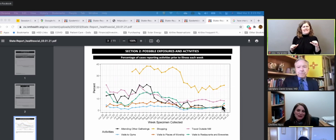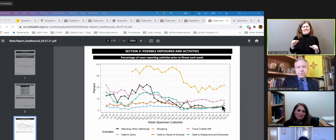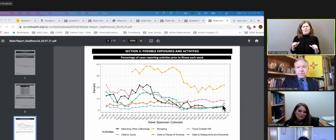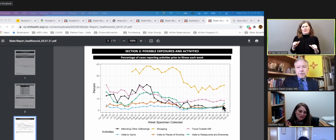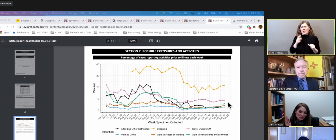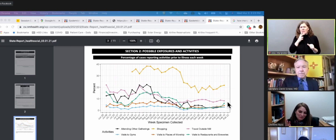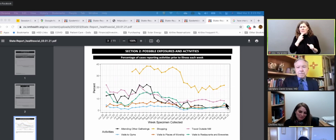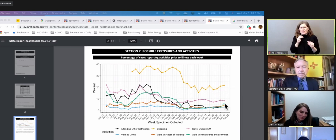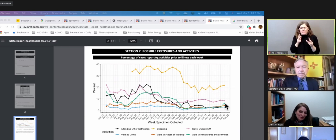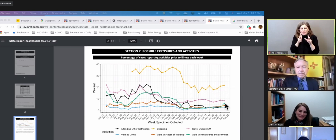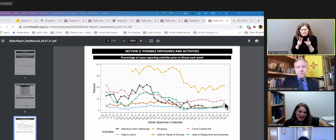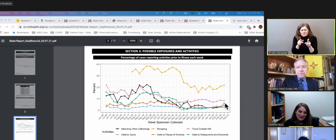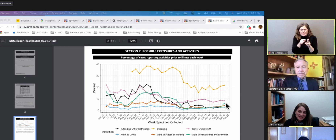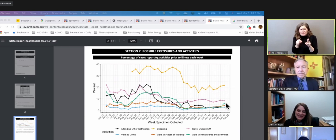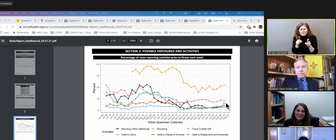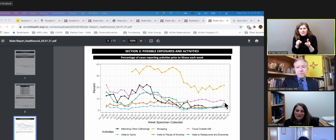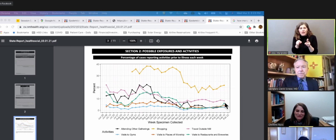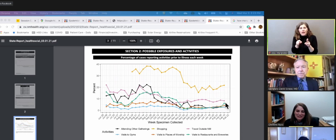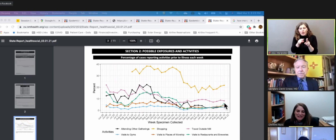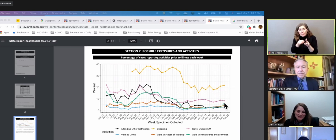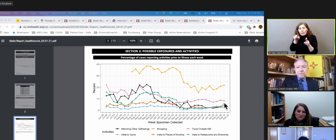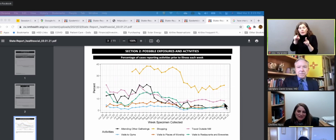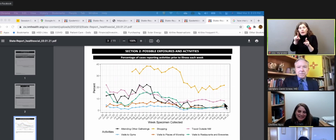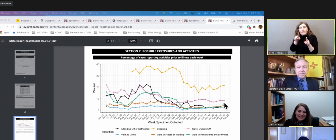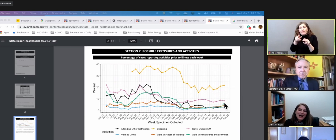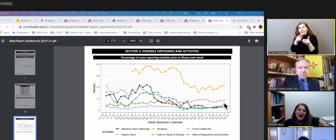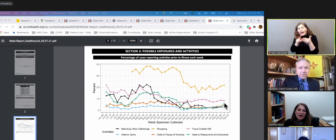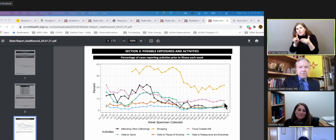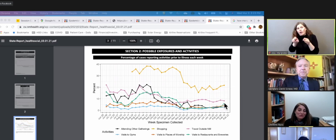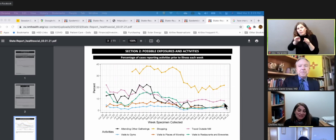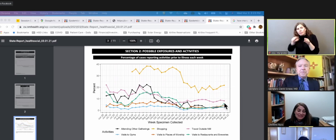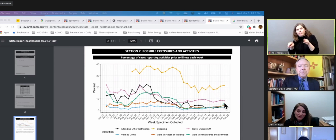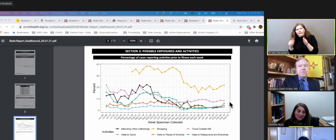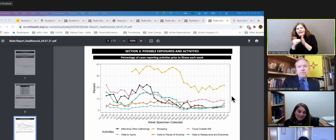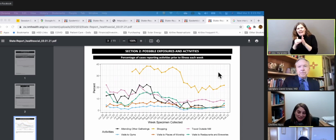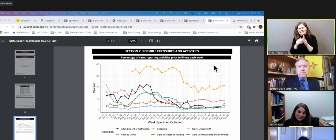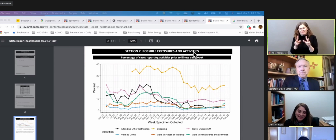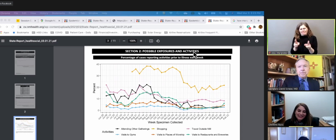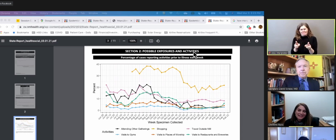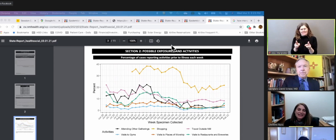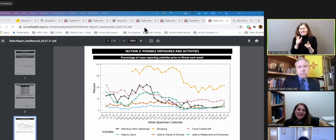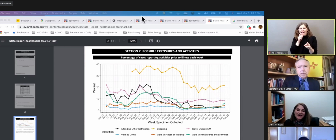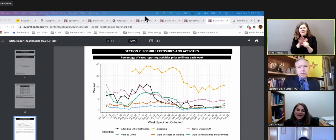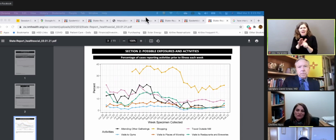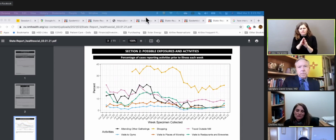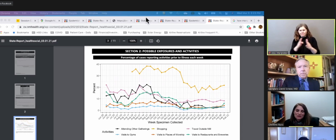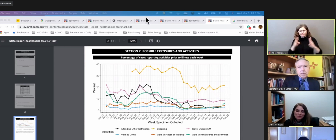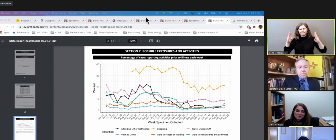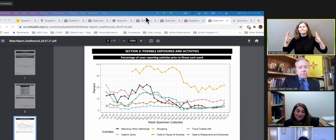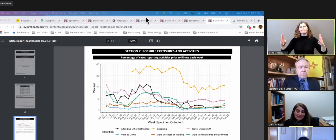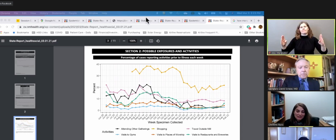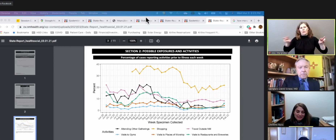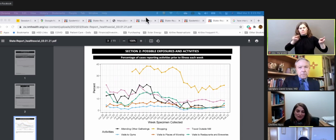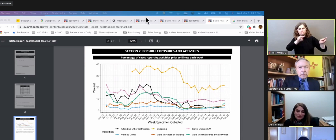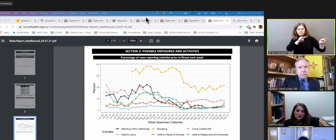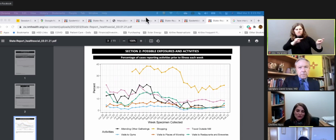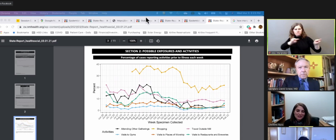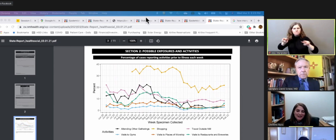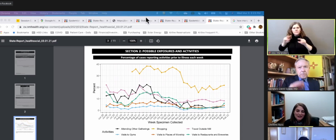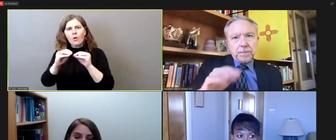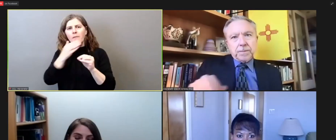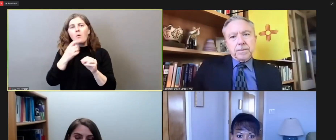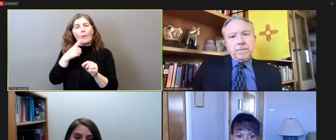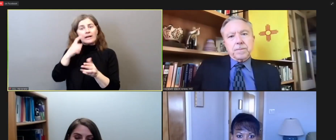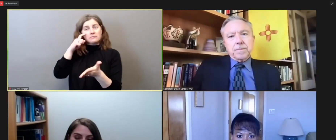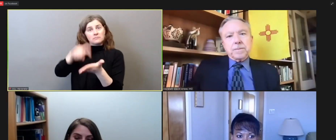blip up, which could blip down the very next week. But we definitely see it, and we will definitely keep a close